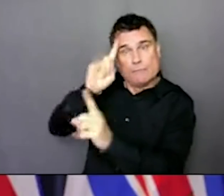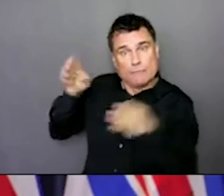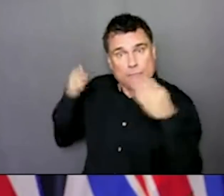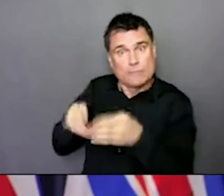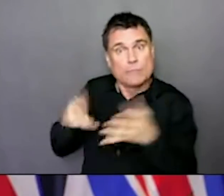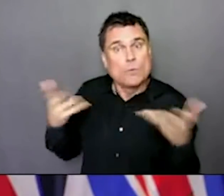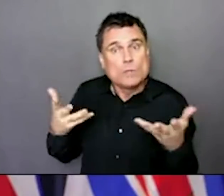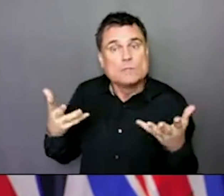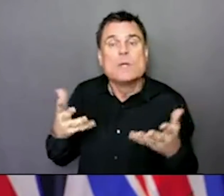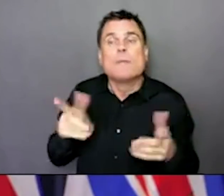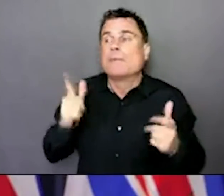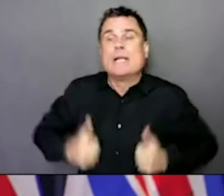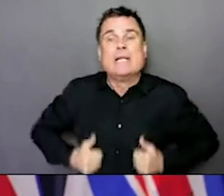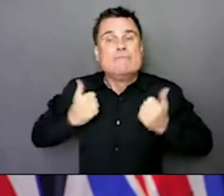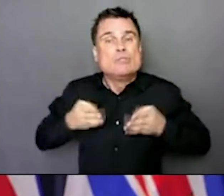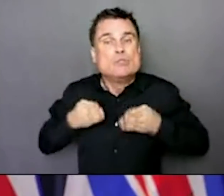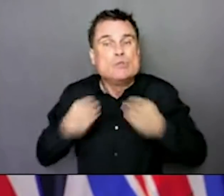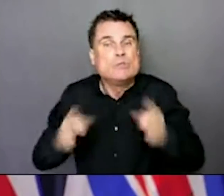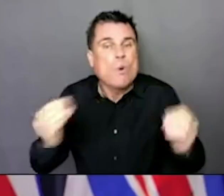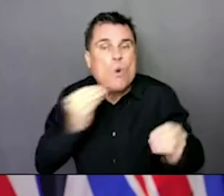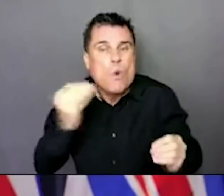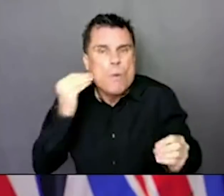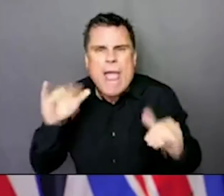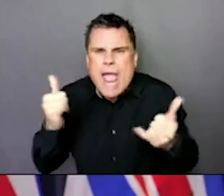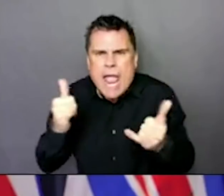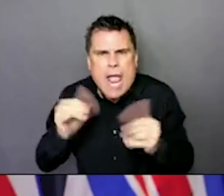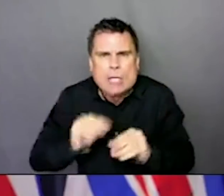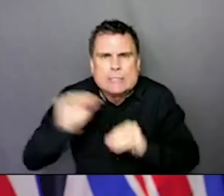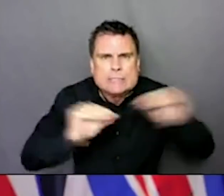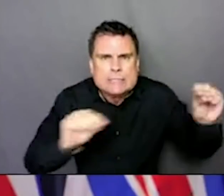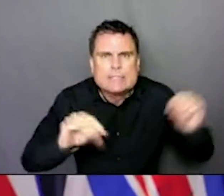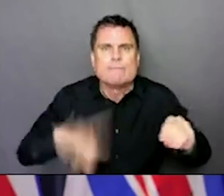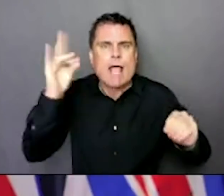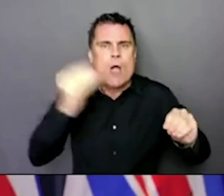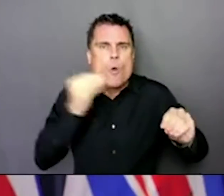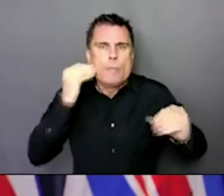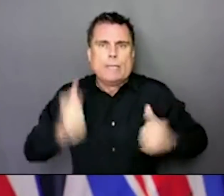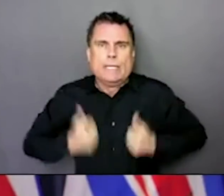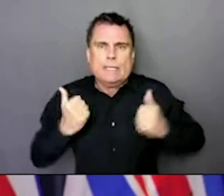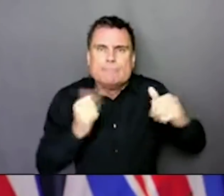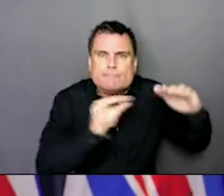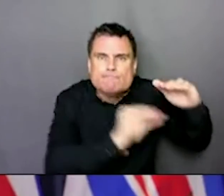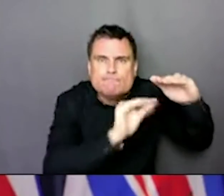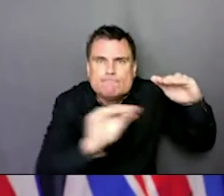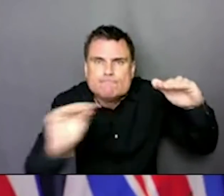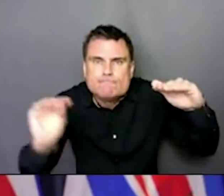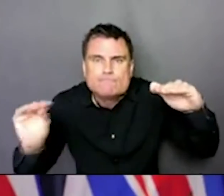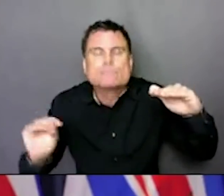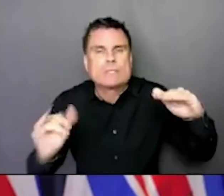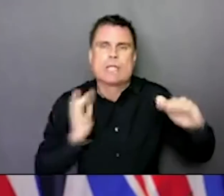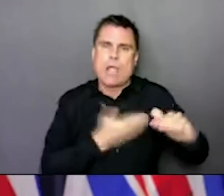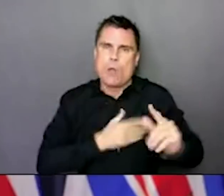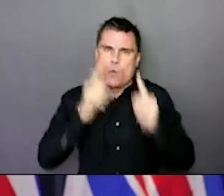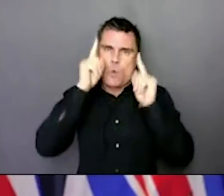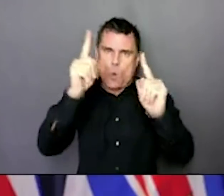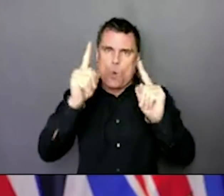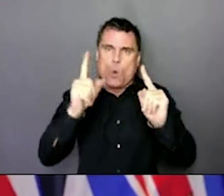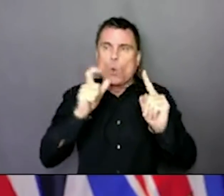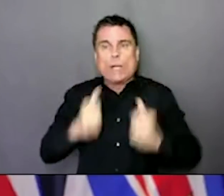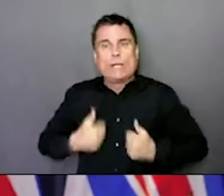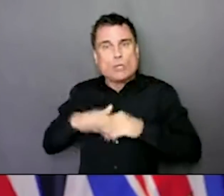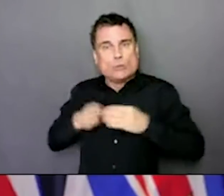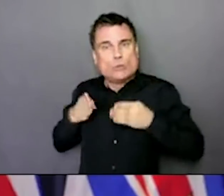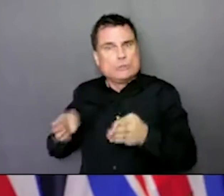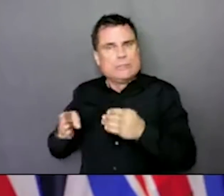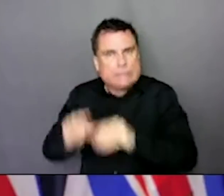that the affordability focus that we had in the first term is front and center as we move into the second term. Also, we want to build